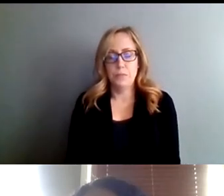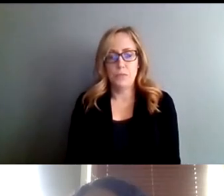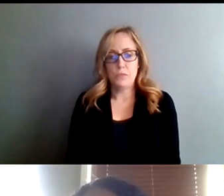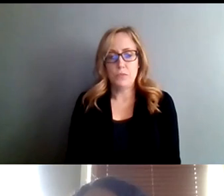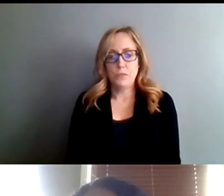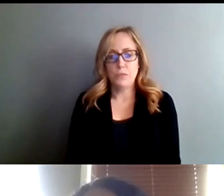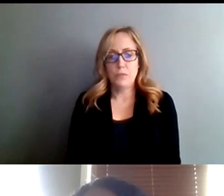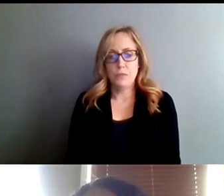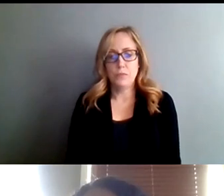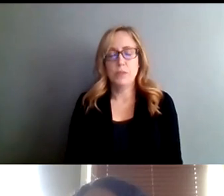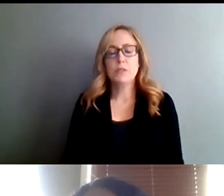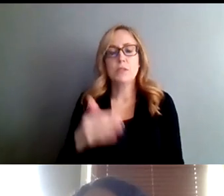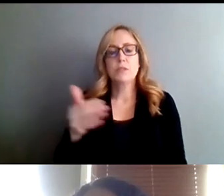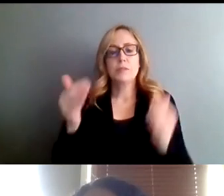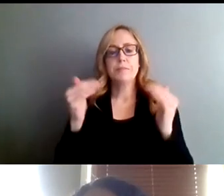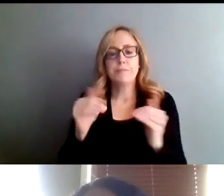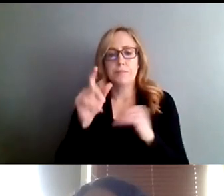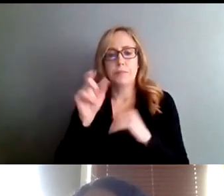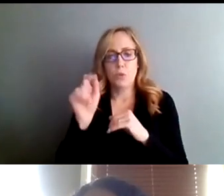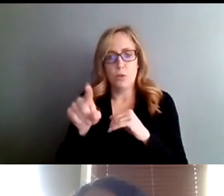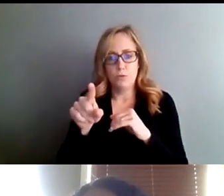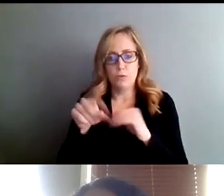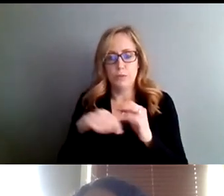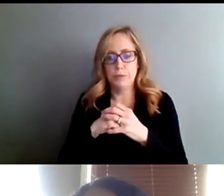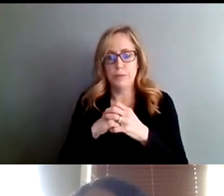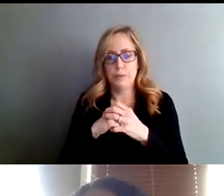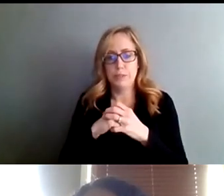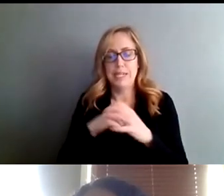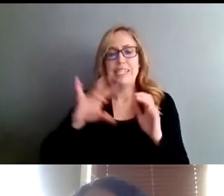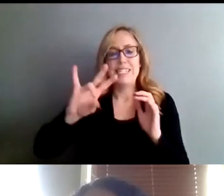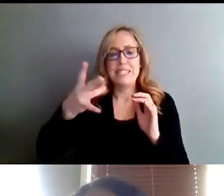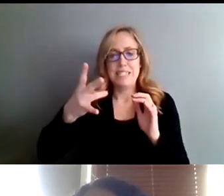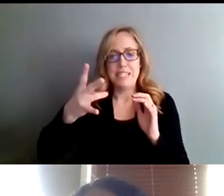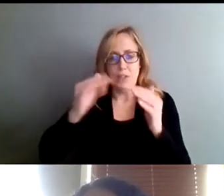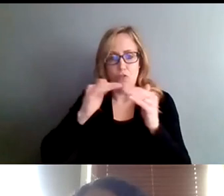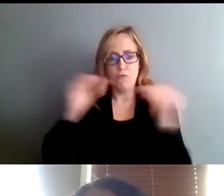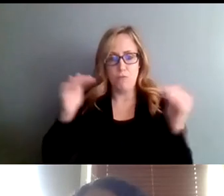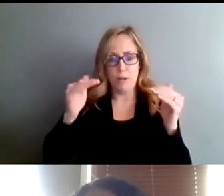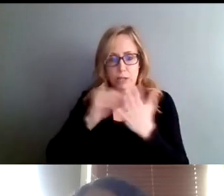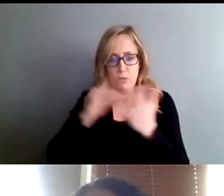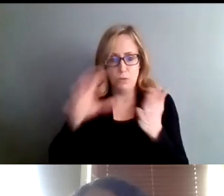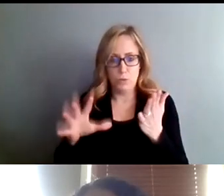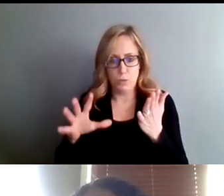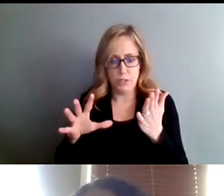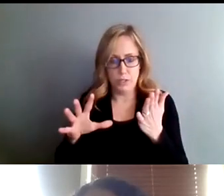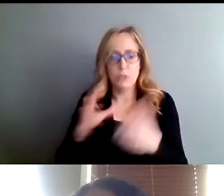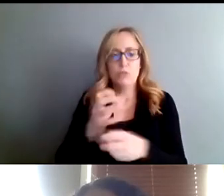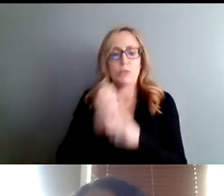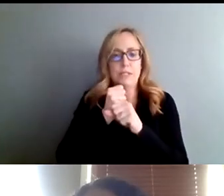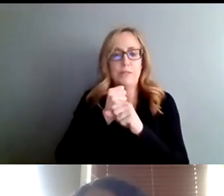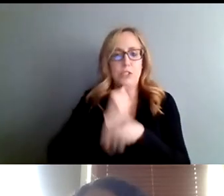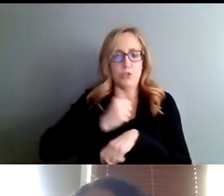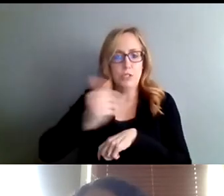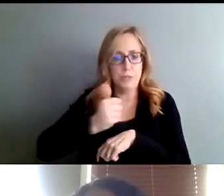We had a question about a 7th grade student receiving transportation if